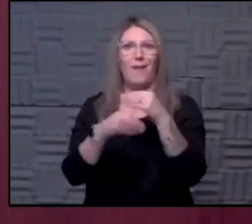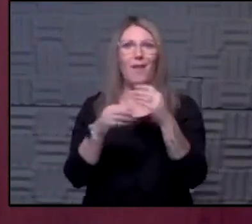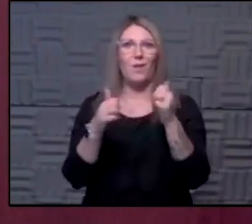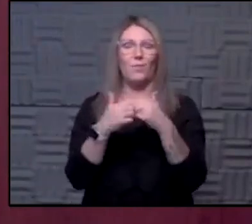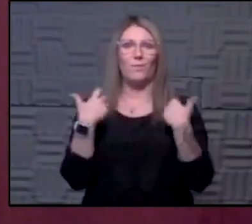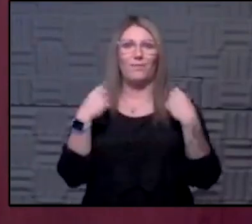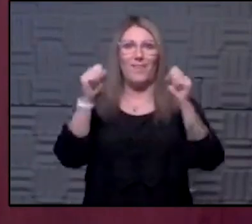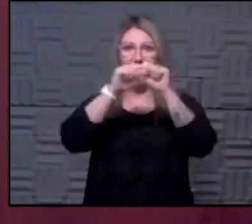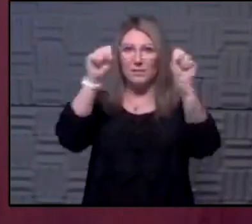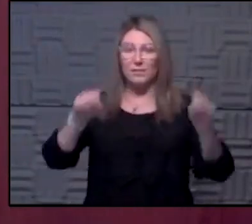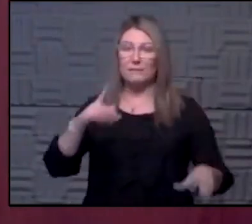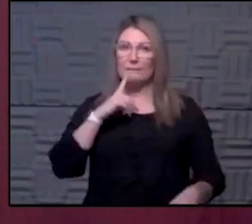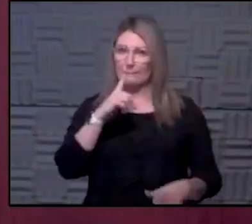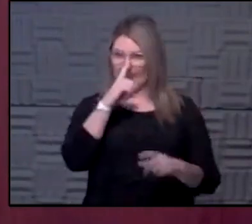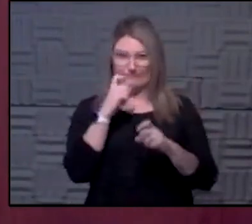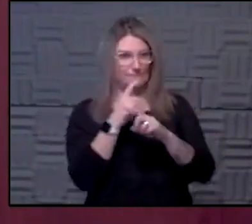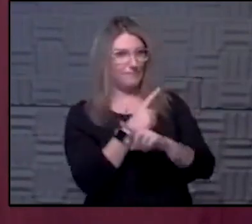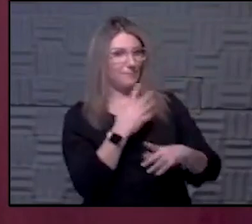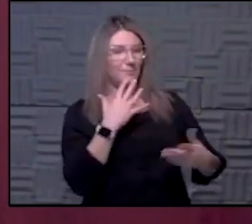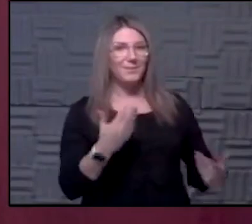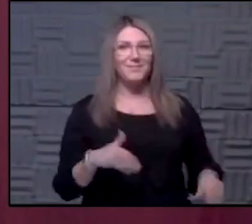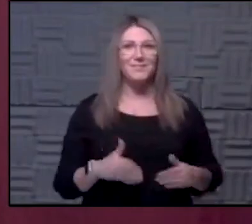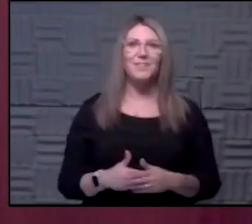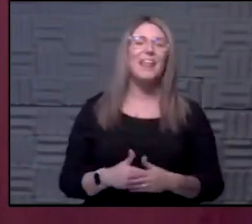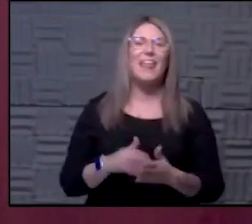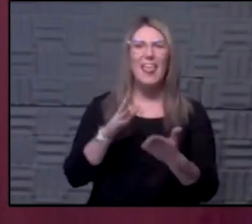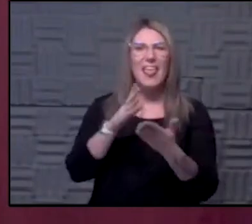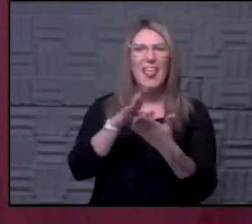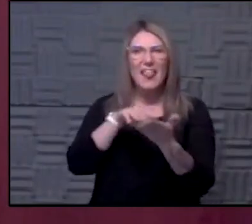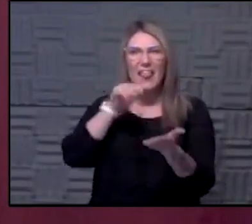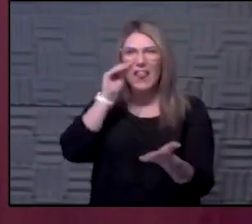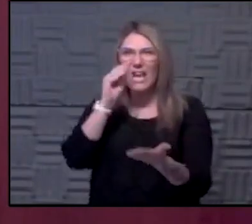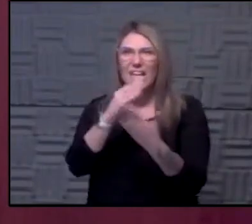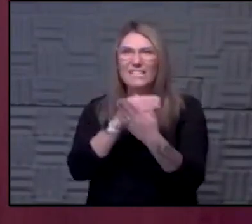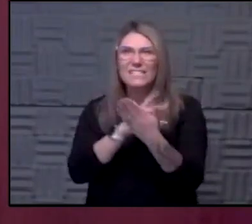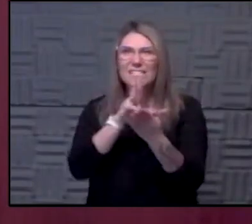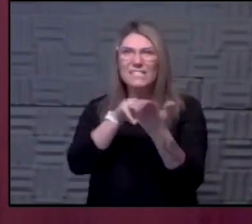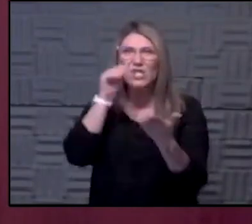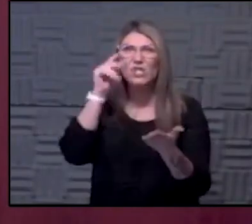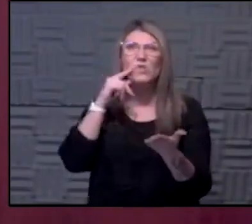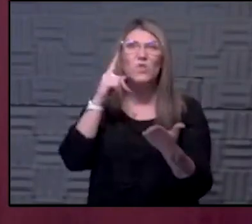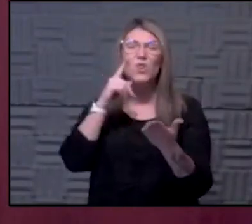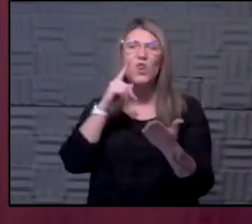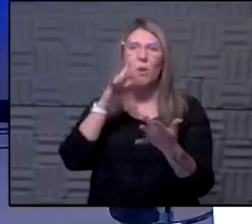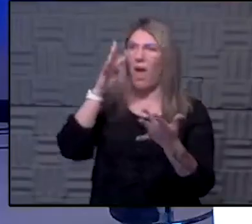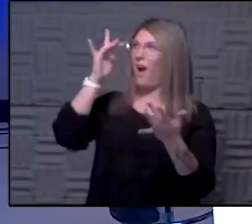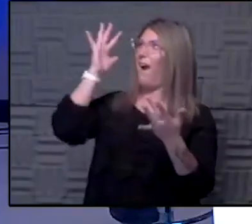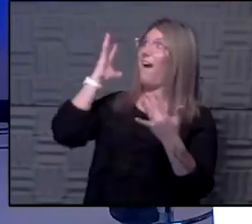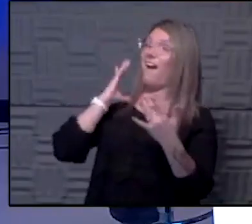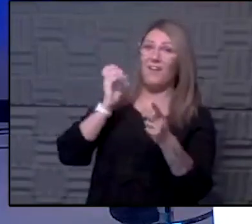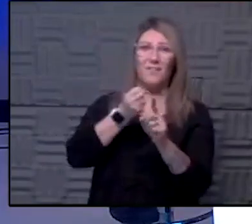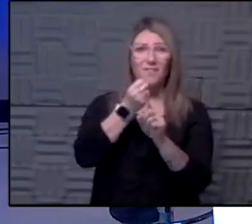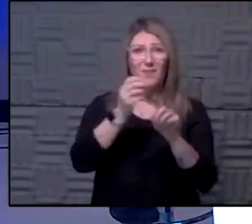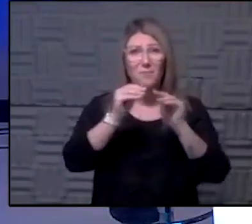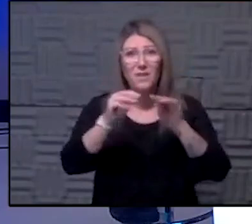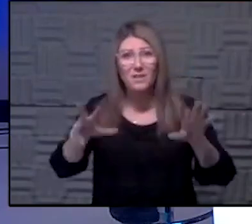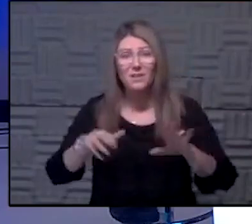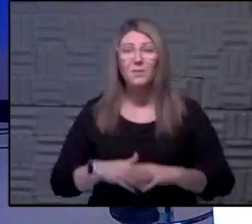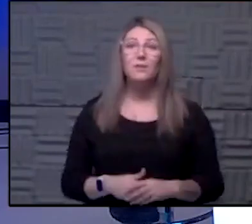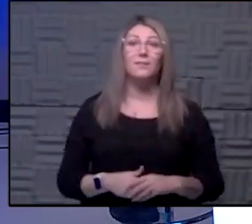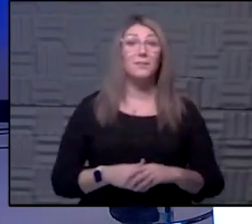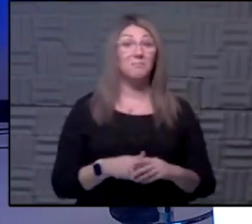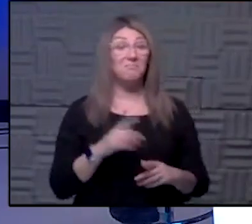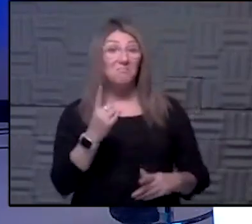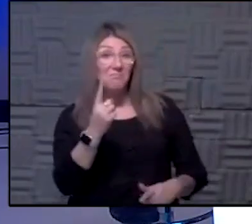question. Complex question. Yeah. Complex. Lessons learned from the early days of the pandemic. Yeah. Hawkeye, what do you think? I